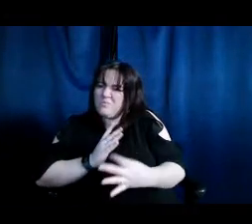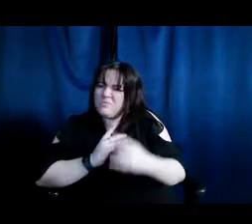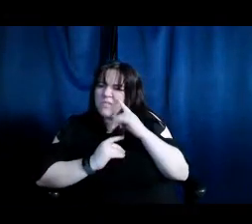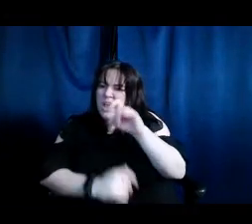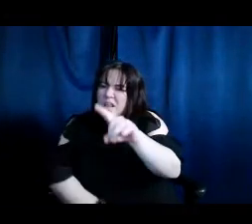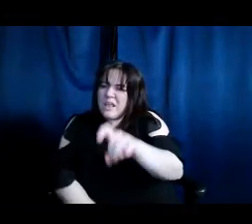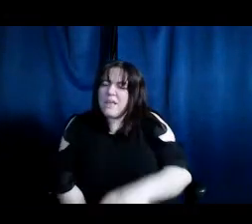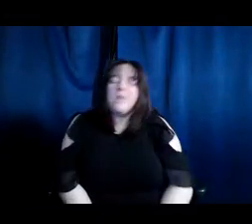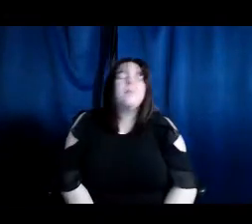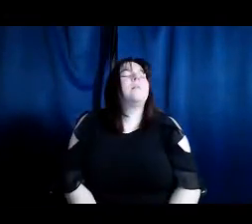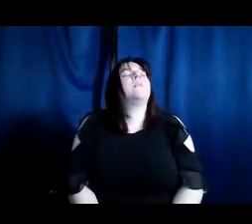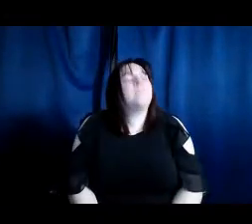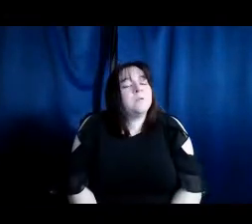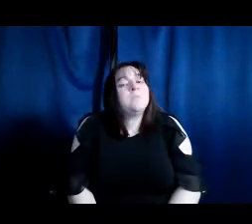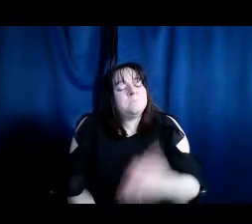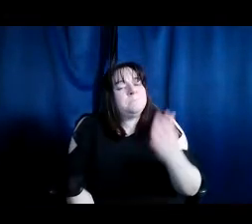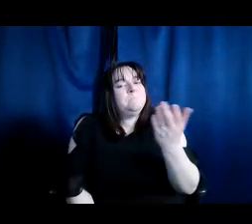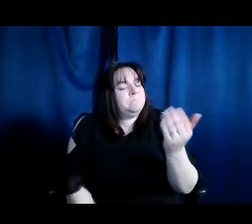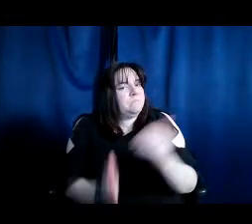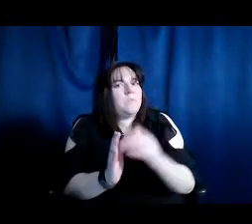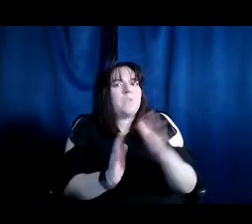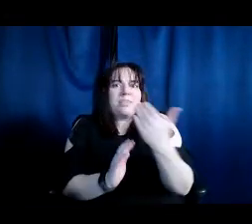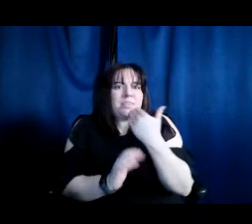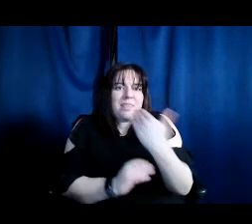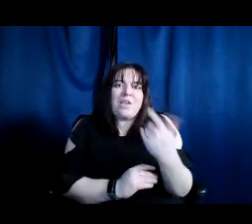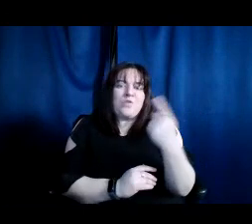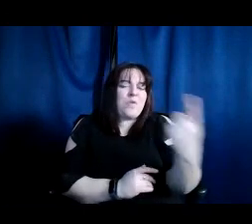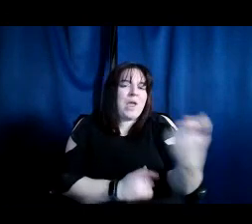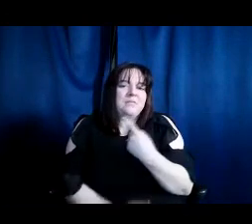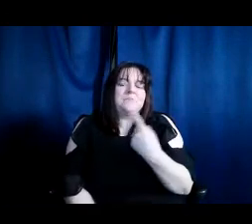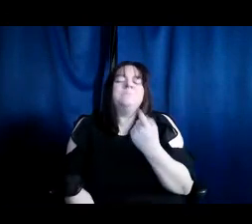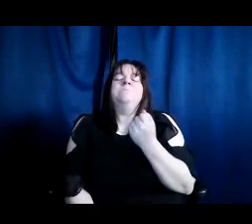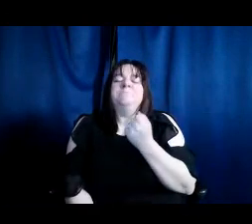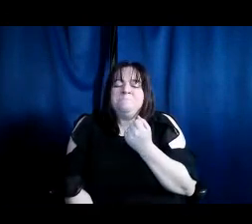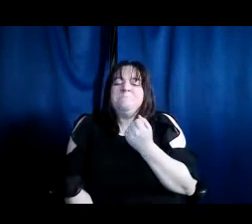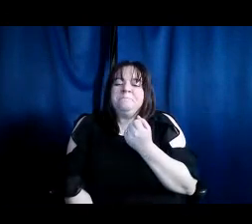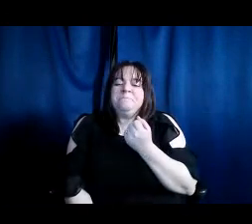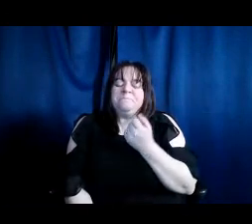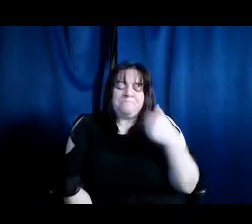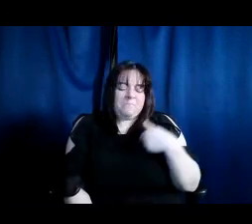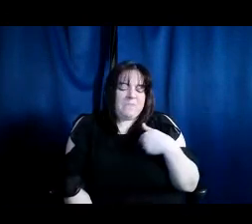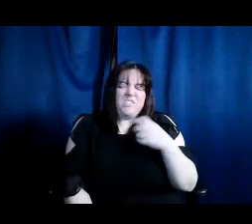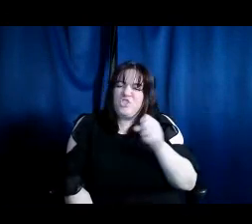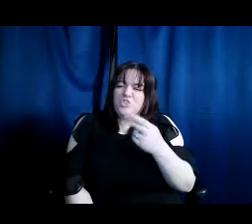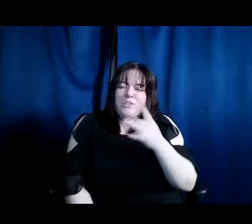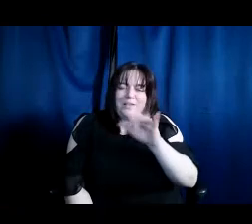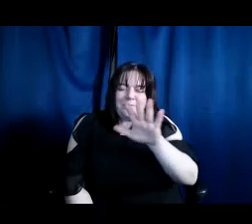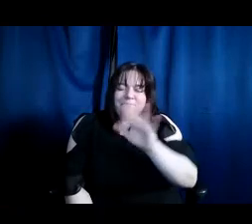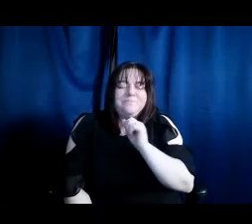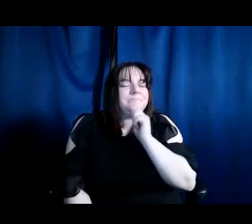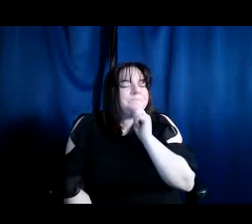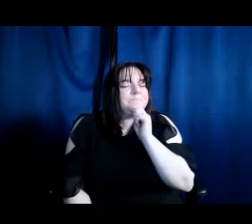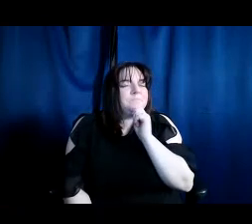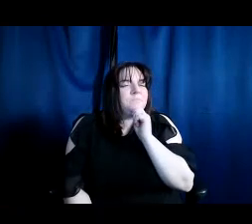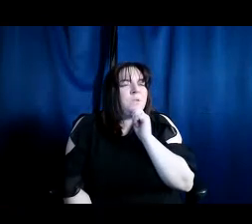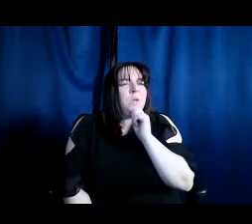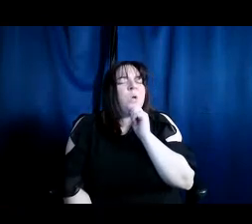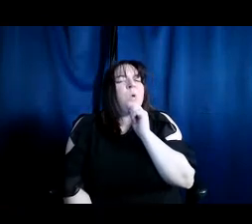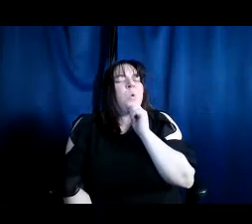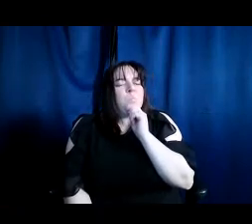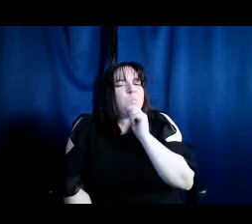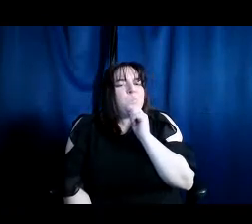Once again, Elena, thank you for the question. This is Shelly. When you're talking about those,